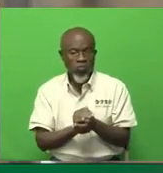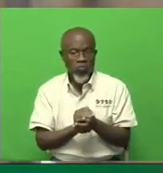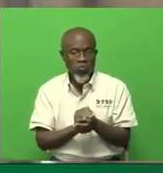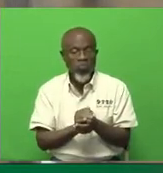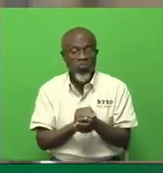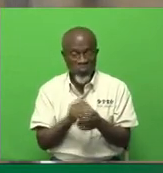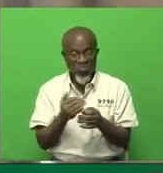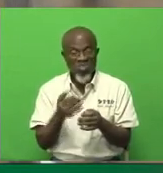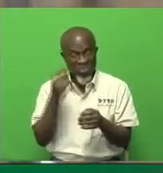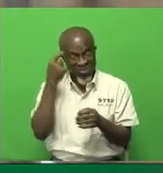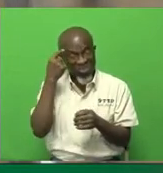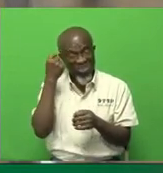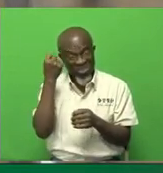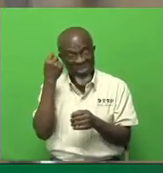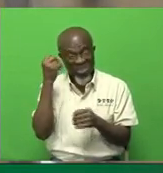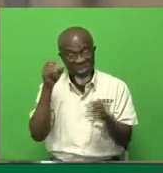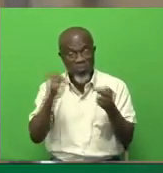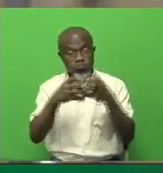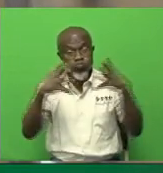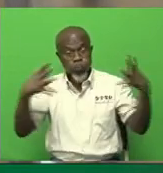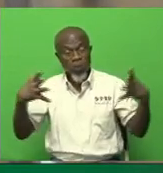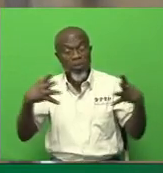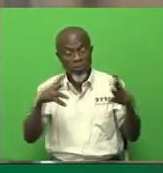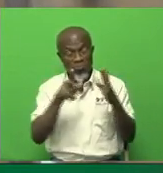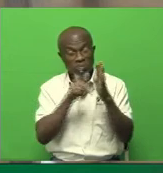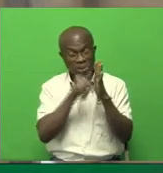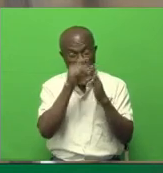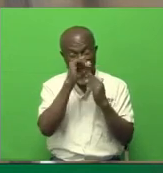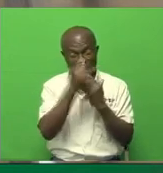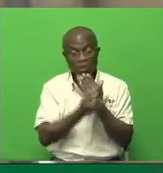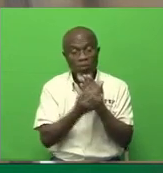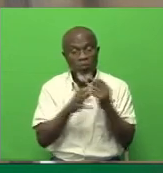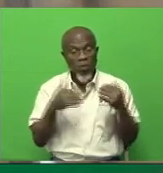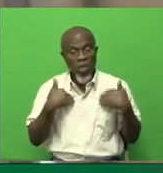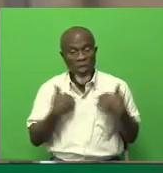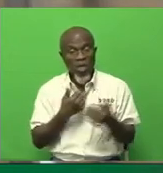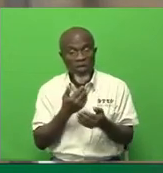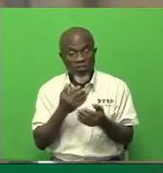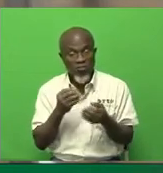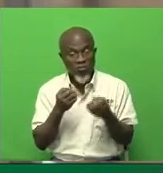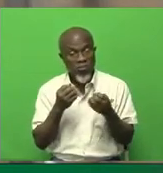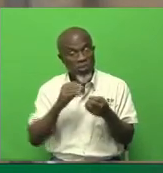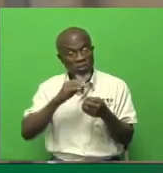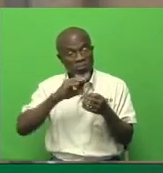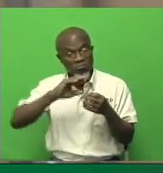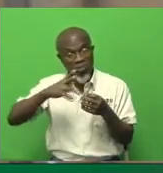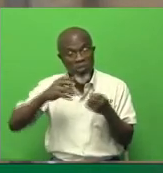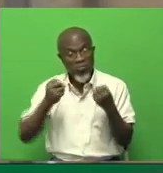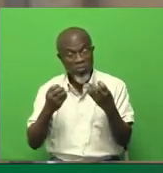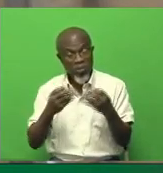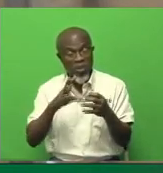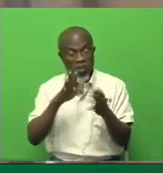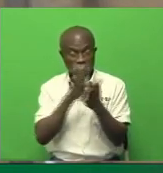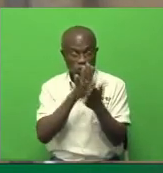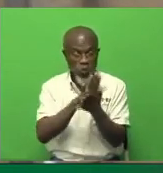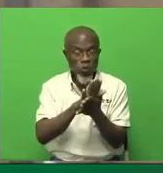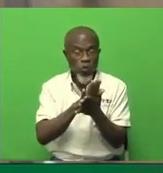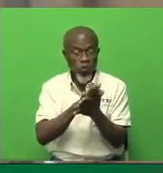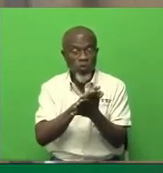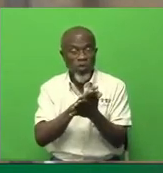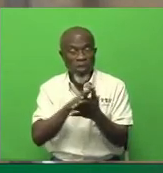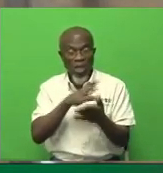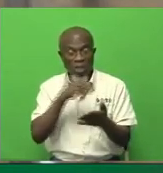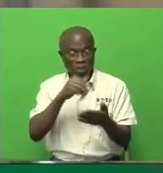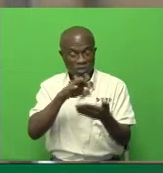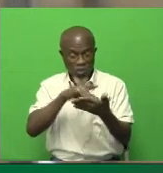800 schools we have 250 000 students and therefore putting in that data verifying that data which of course is